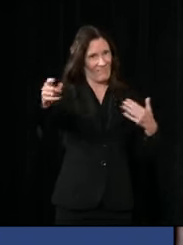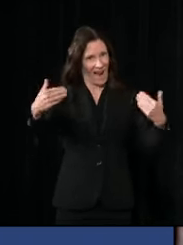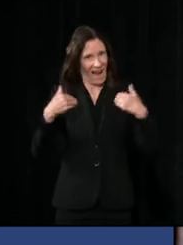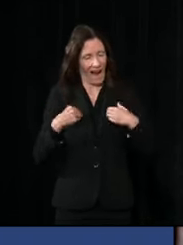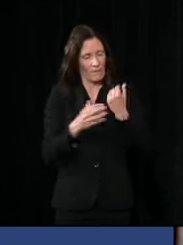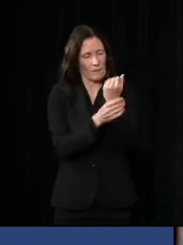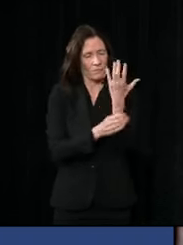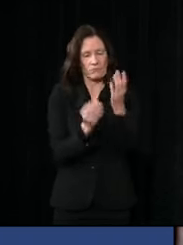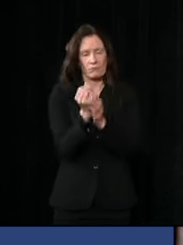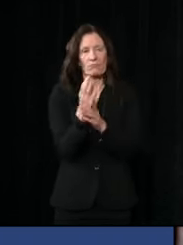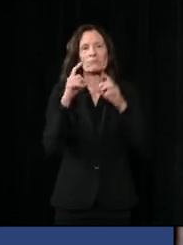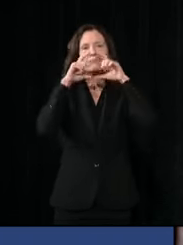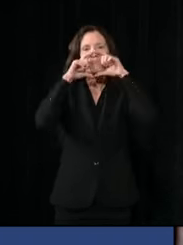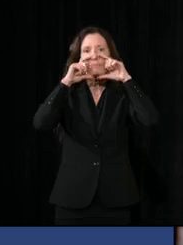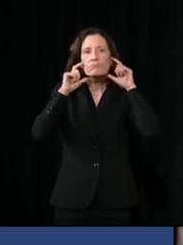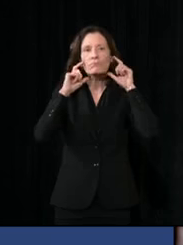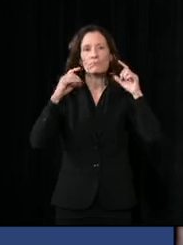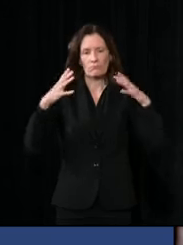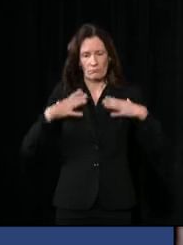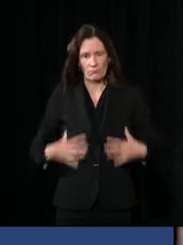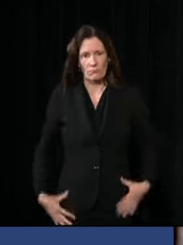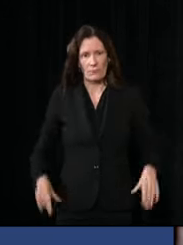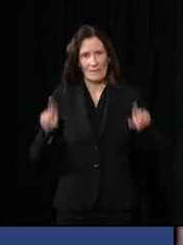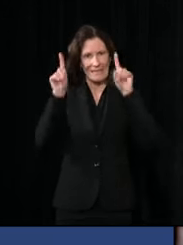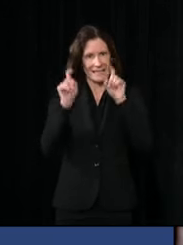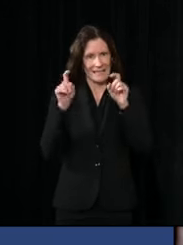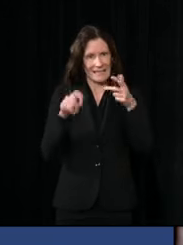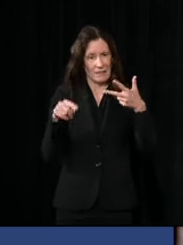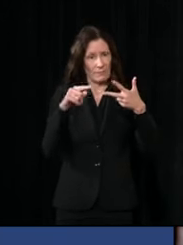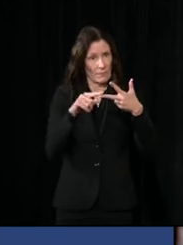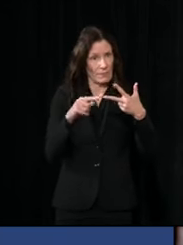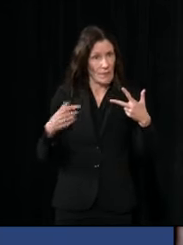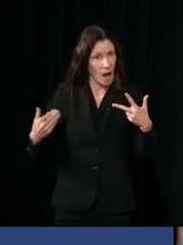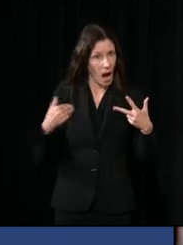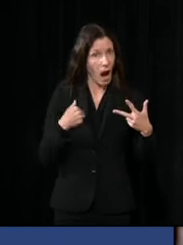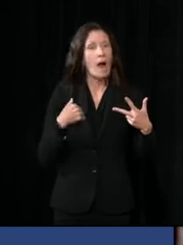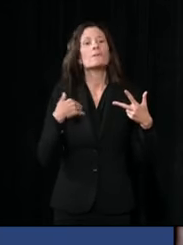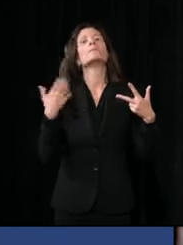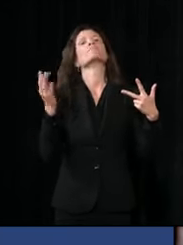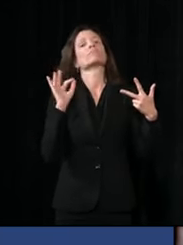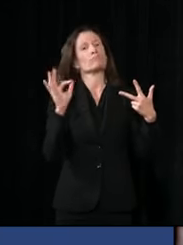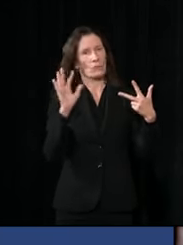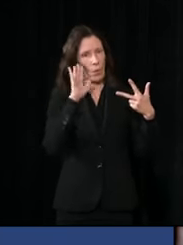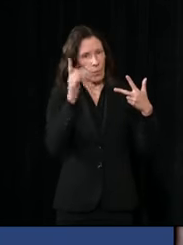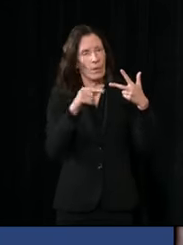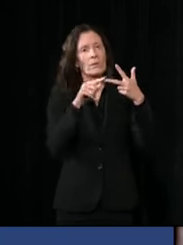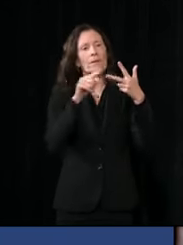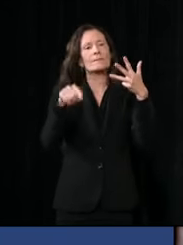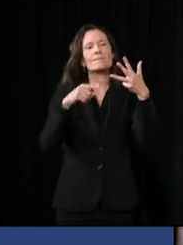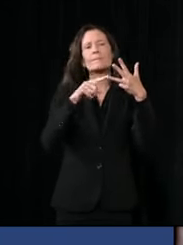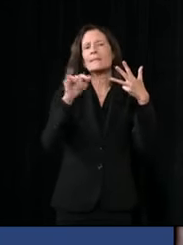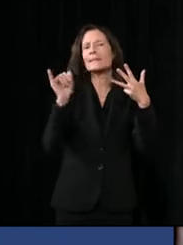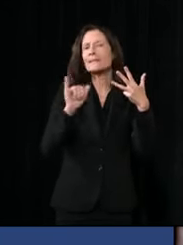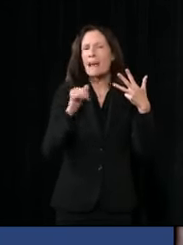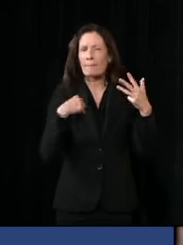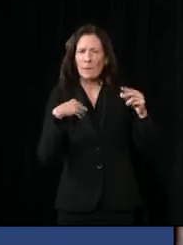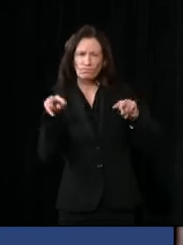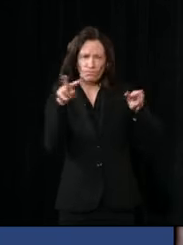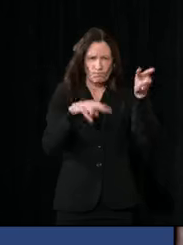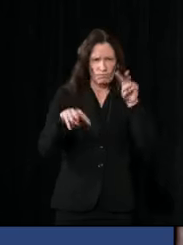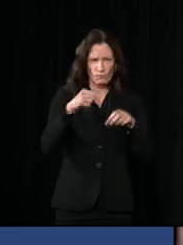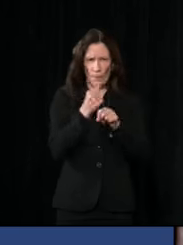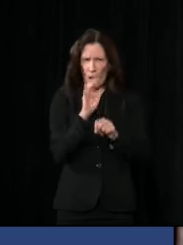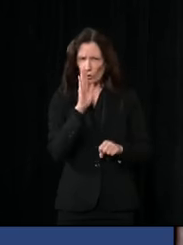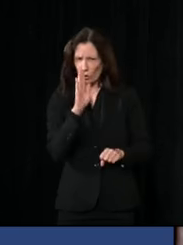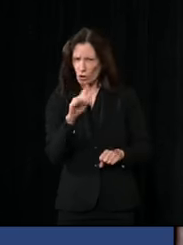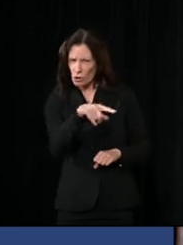Fourth, reopening requires a monitoring and surveillance program that allows the Commonwealth to deploy swift actions for containment or